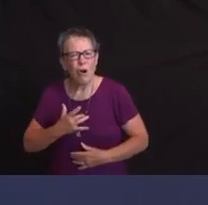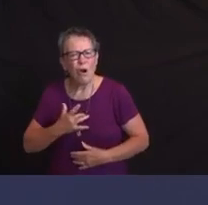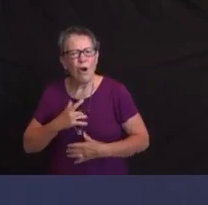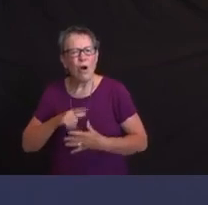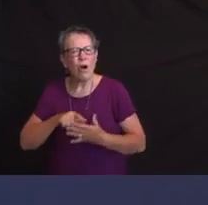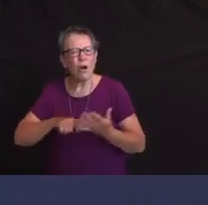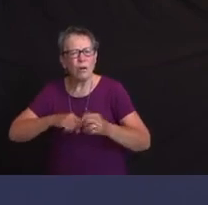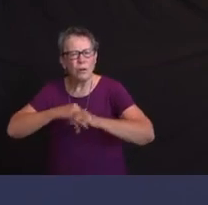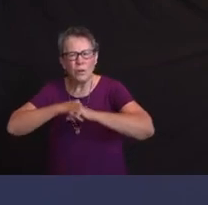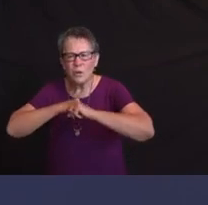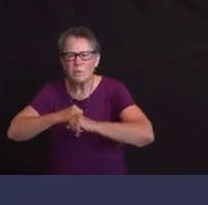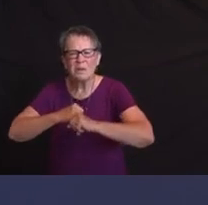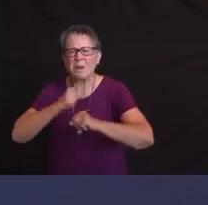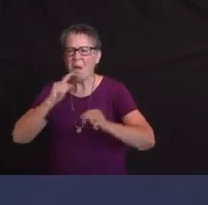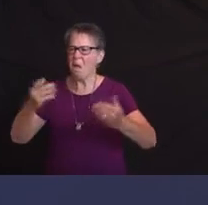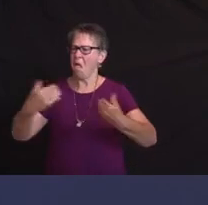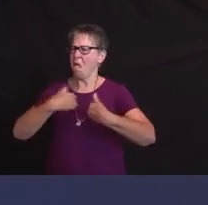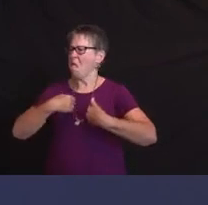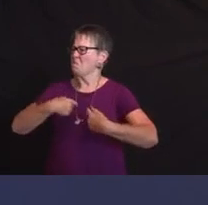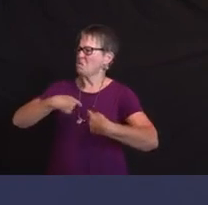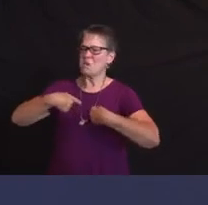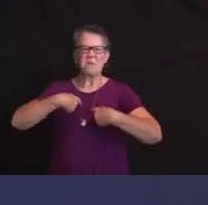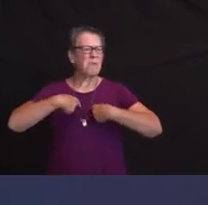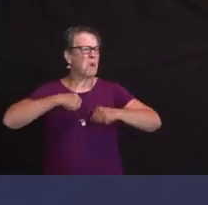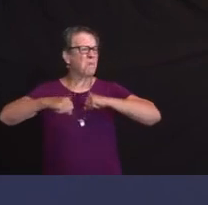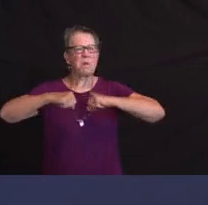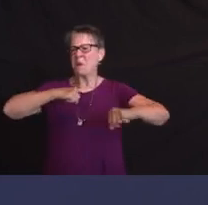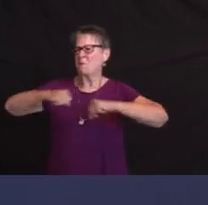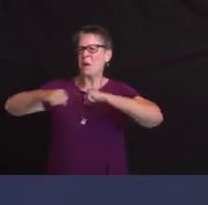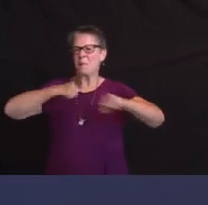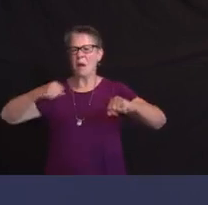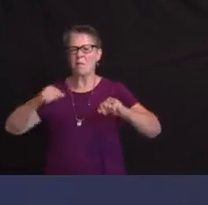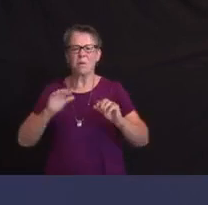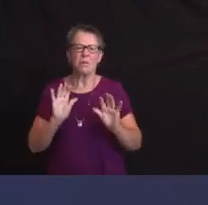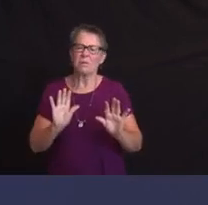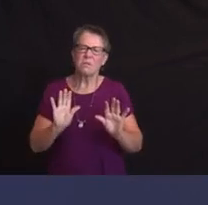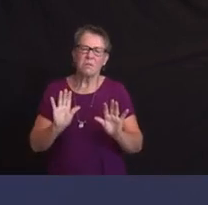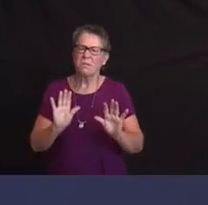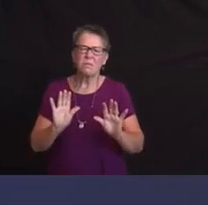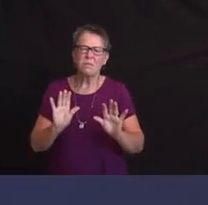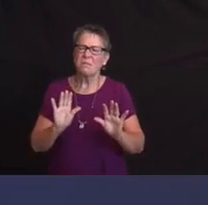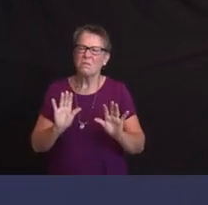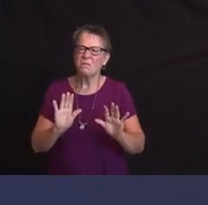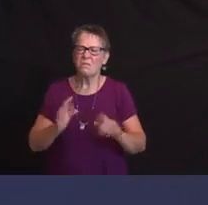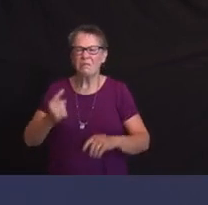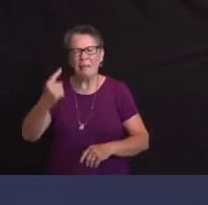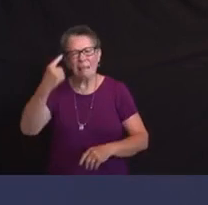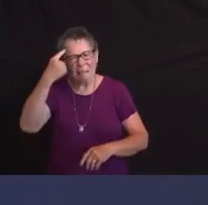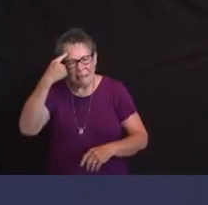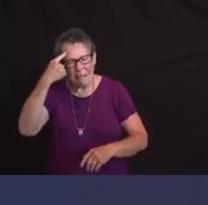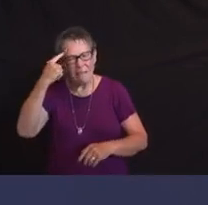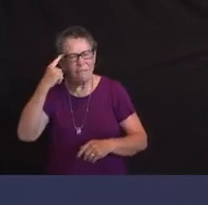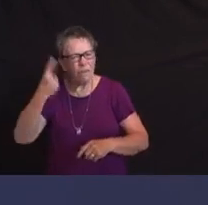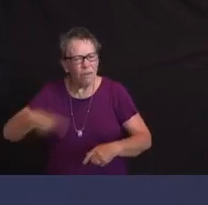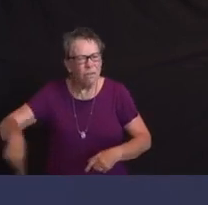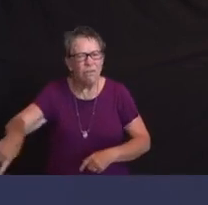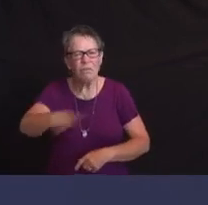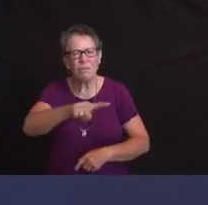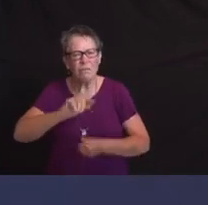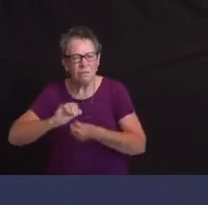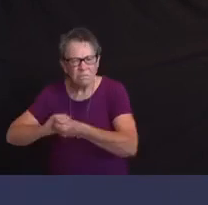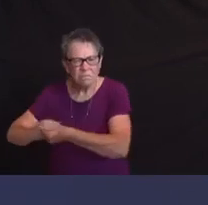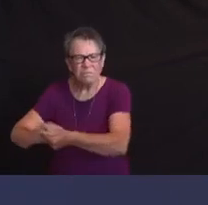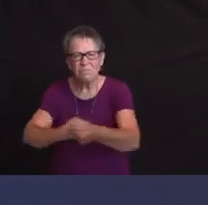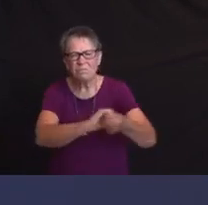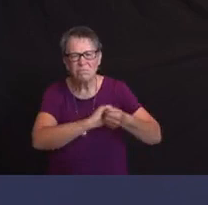moment. Also, a quick note that on Friday, I signed an executive order effectuating the policy we